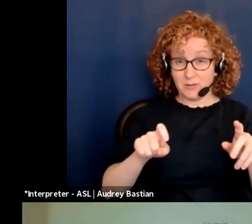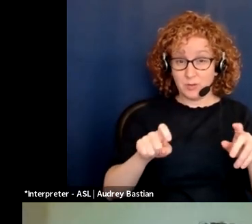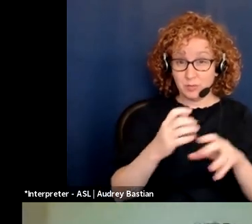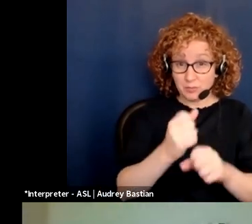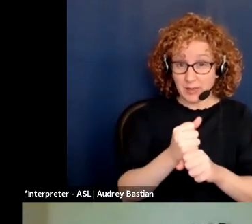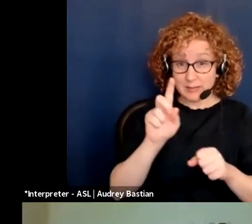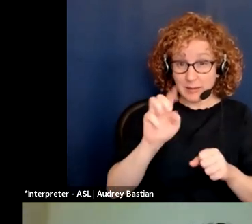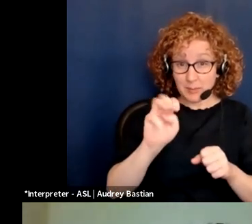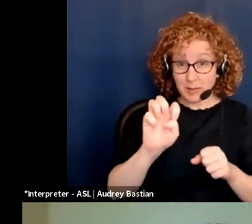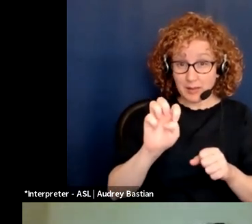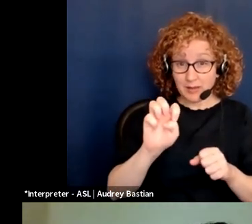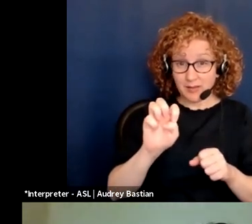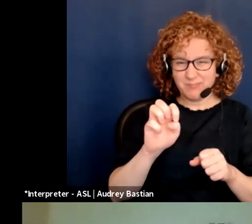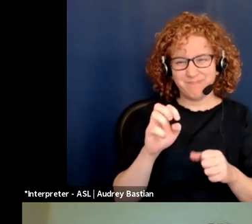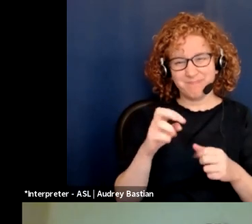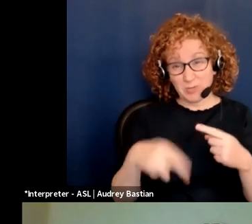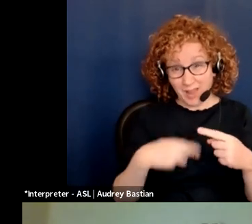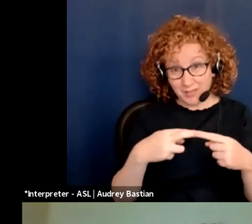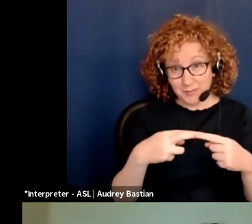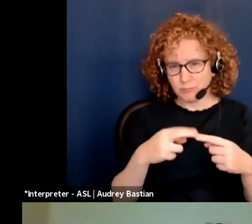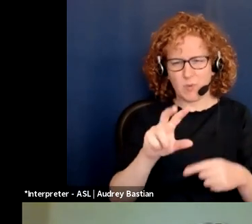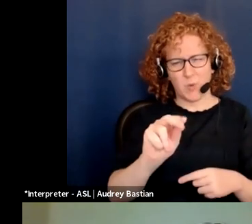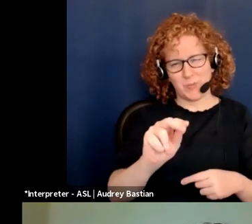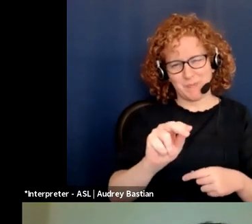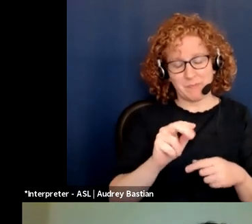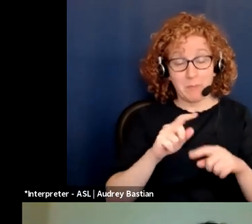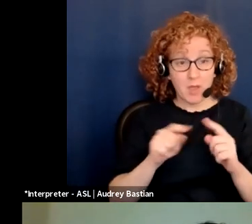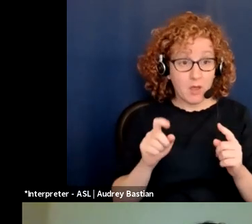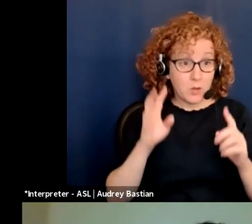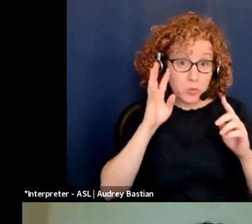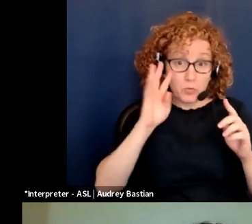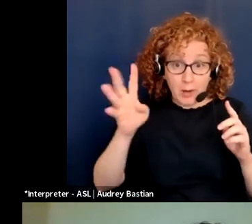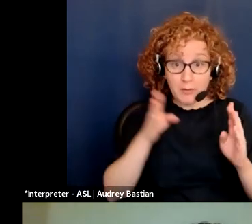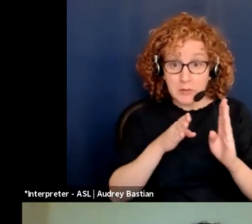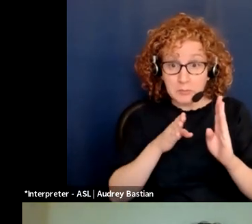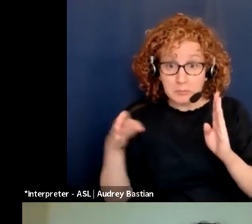No. Do I think it's a really creative way to